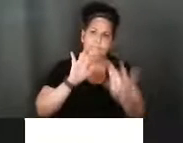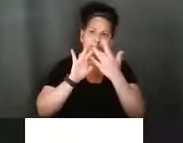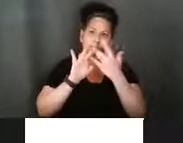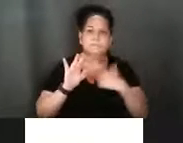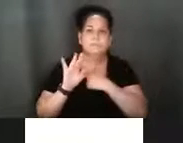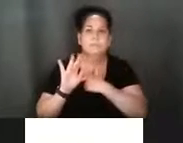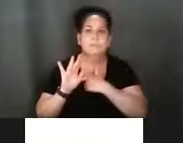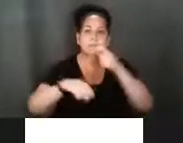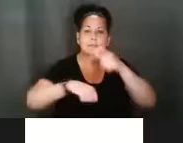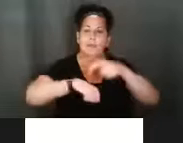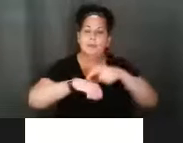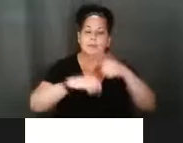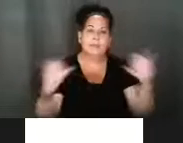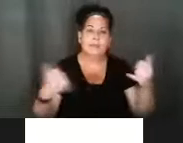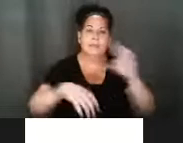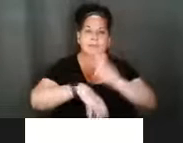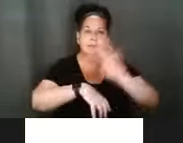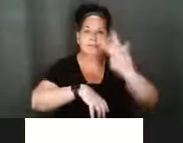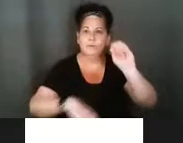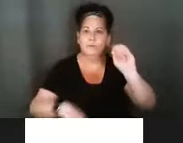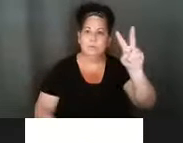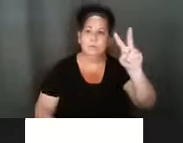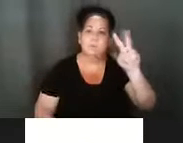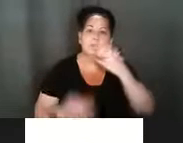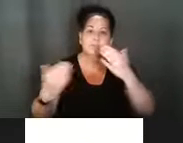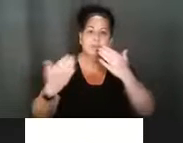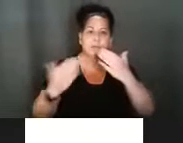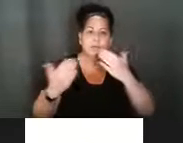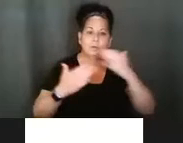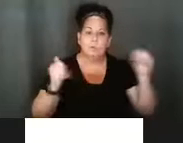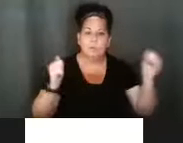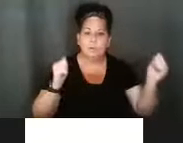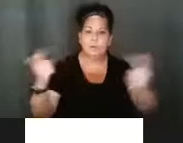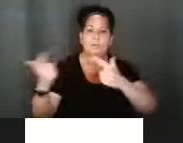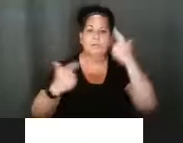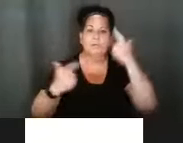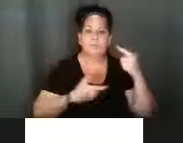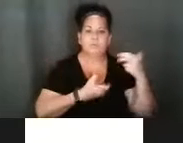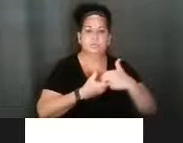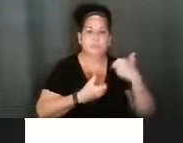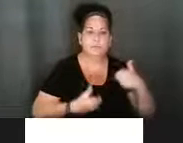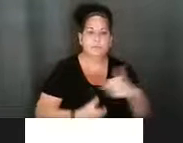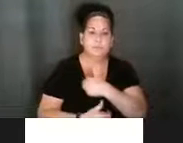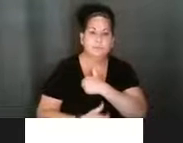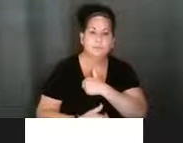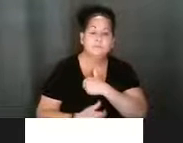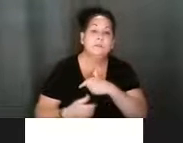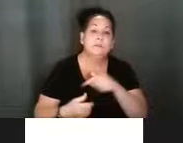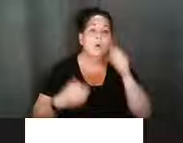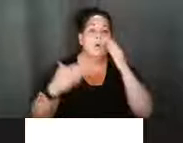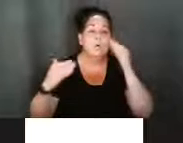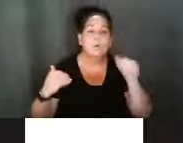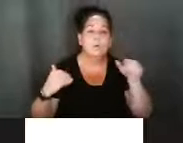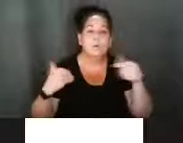Well, the time is now 7:02. Again, we thank everyone for joining us. I hope that you've had an opportunity